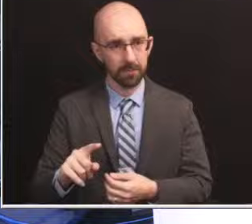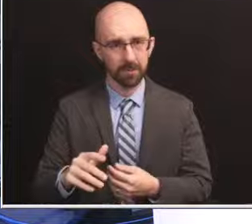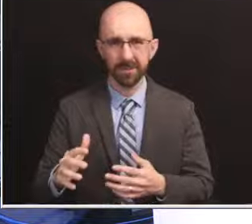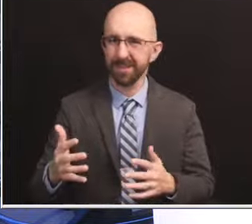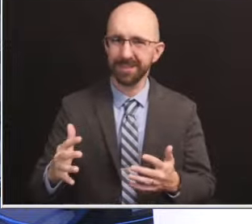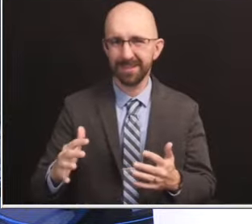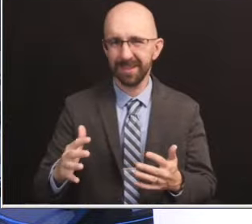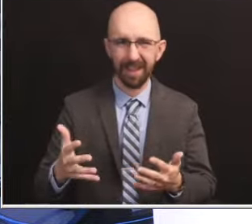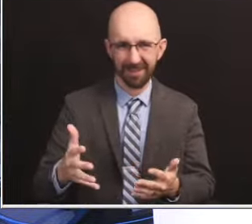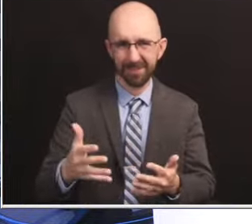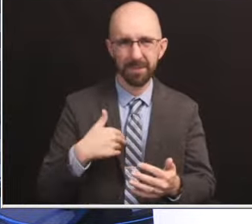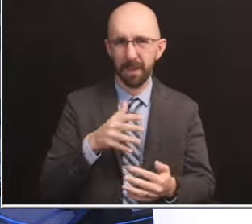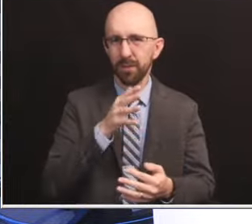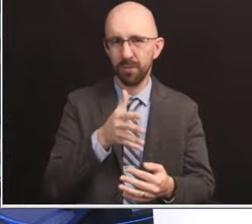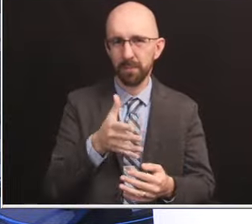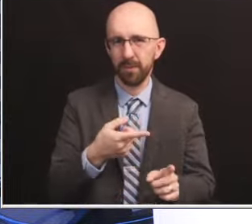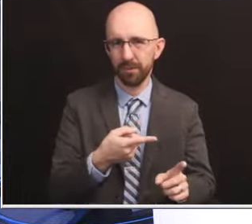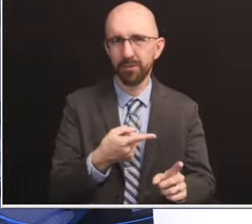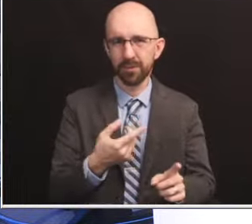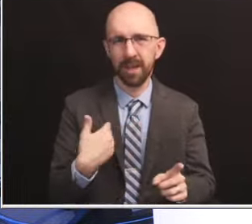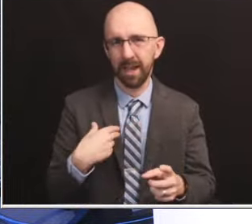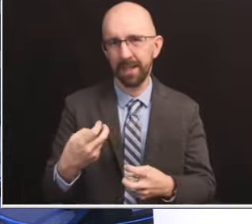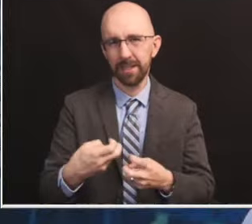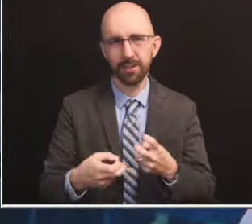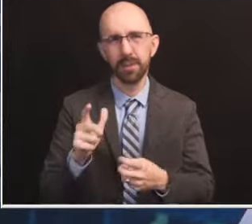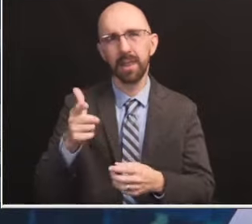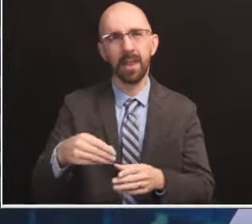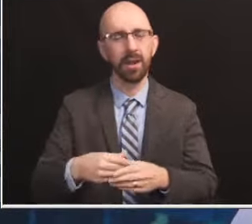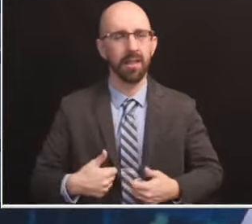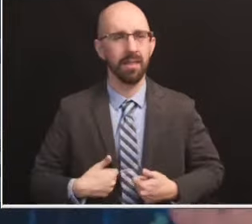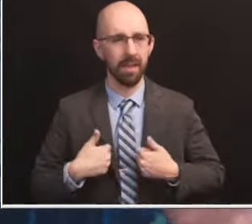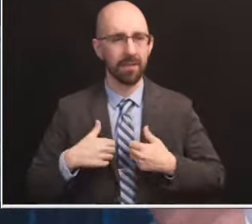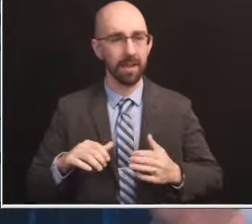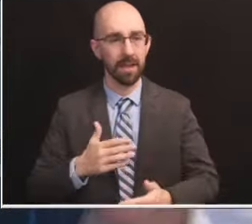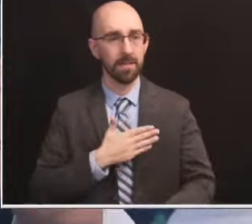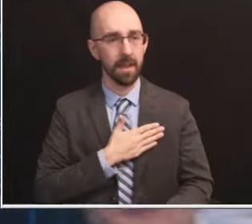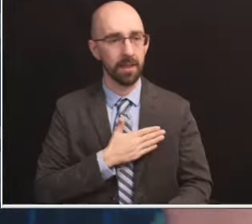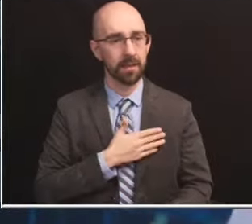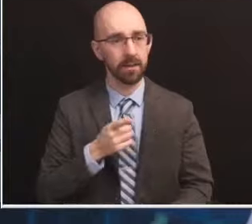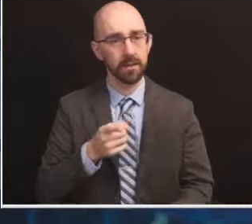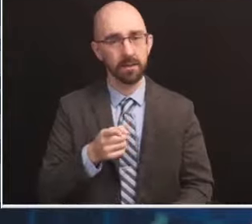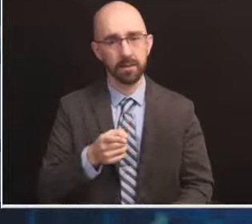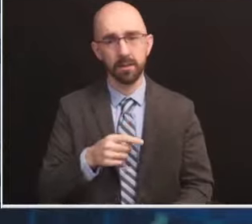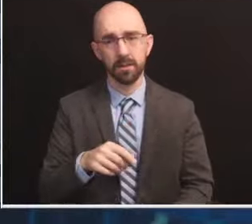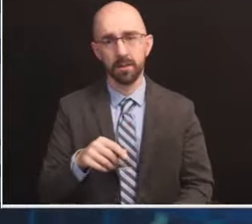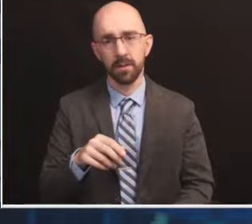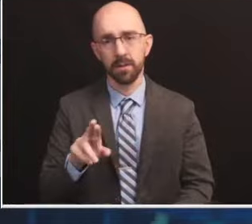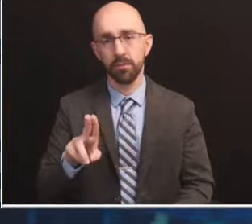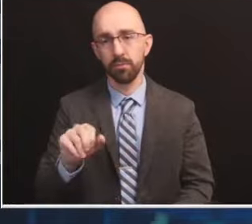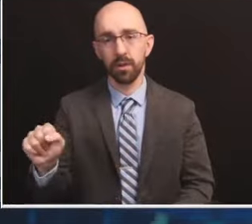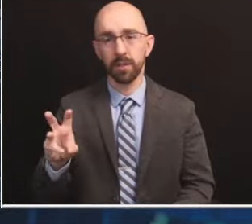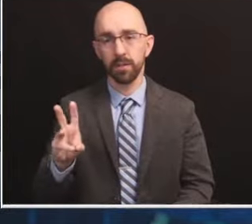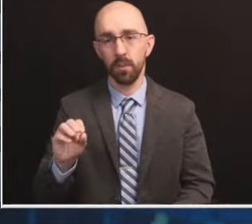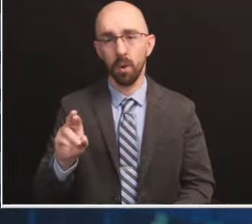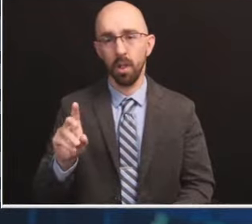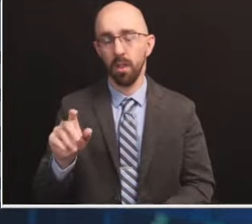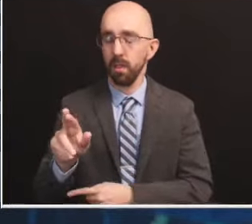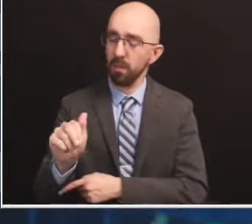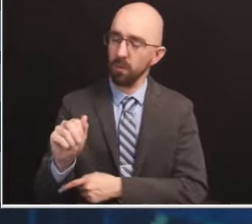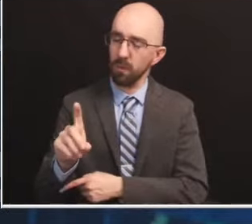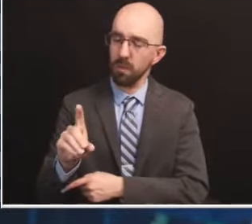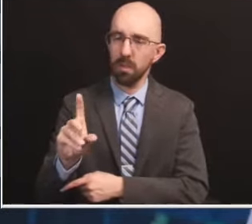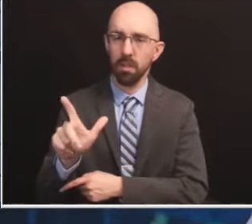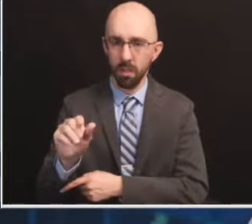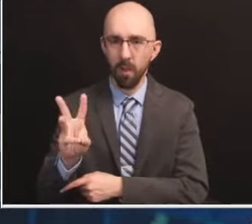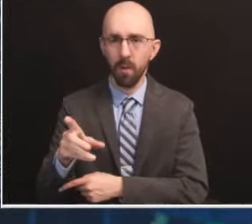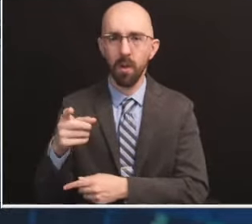of? My grandmother had issues late in life. I did mine. My Russ Swerdlow, our partner in running the center, would if he